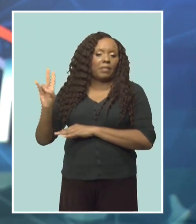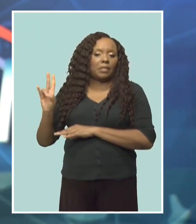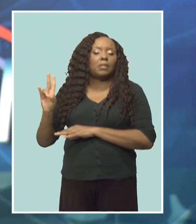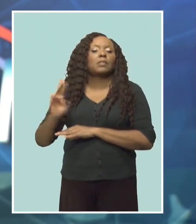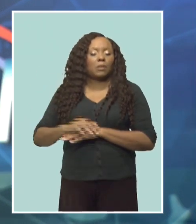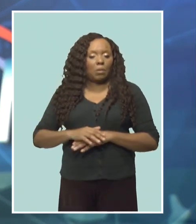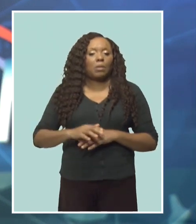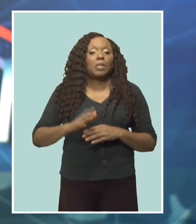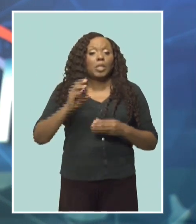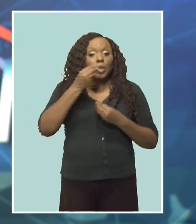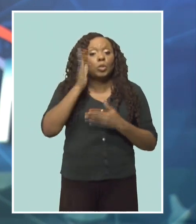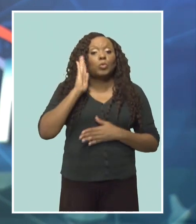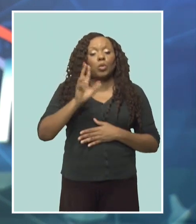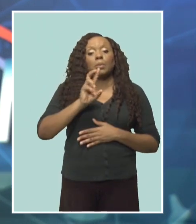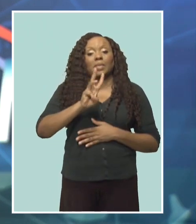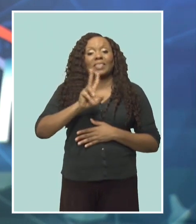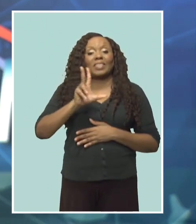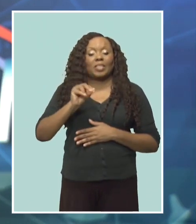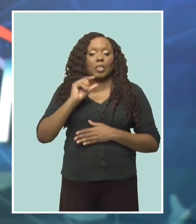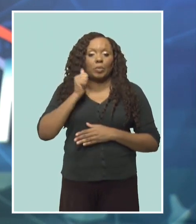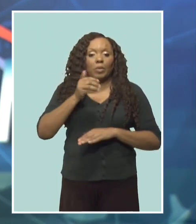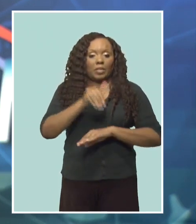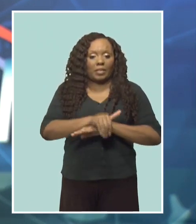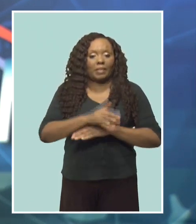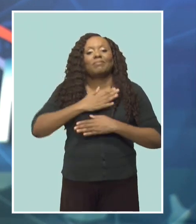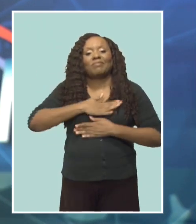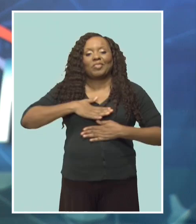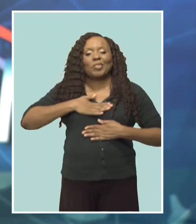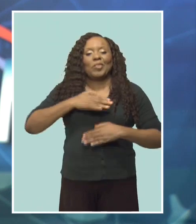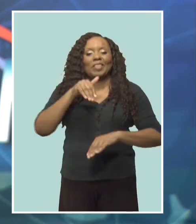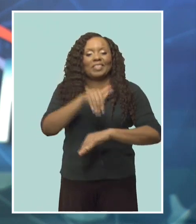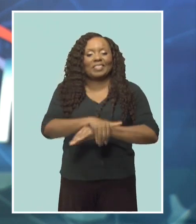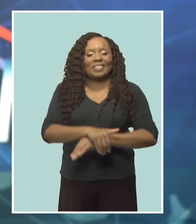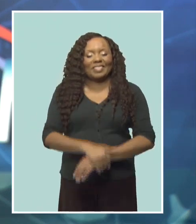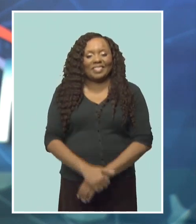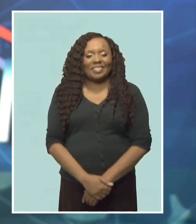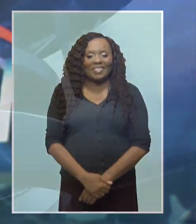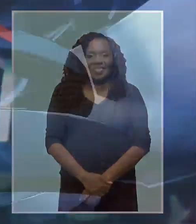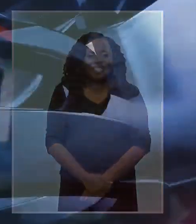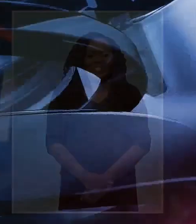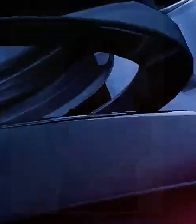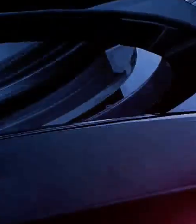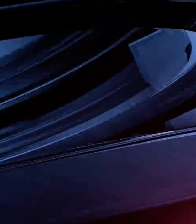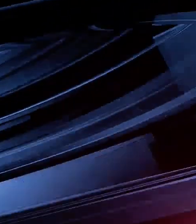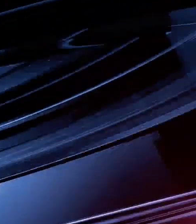finals. And thank you for joining us tonight, and do continue to enjoy your evening.